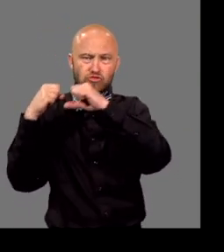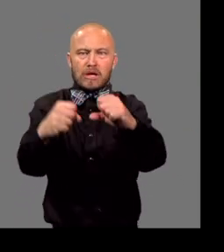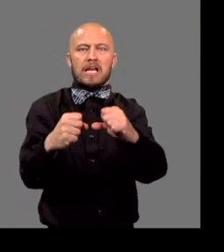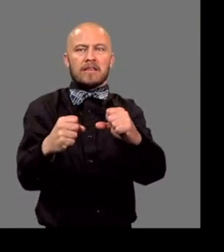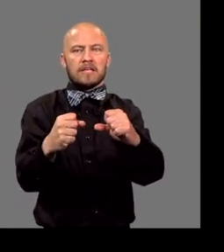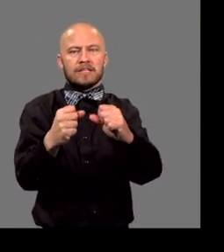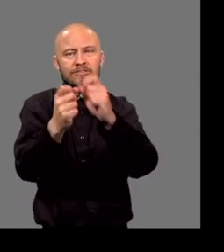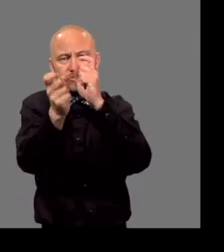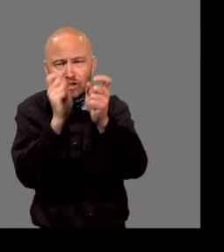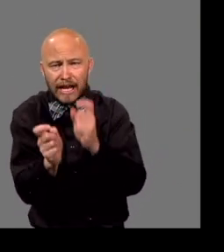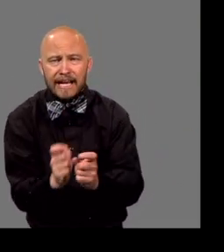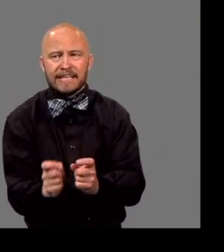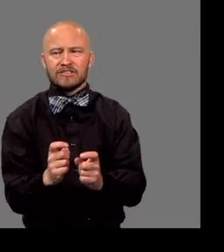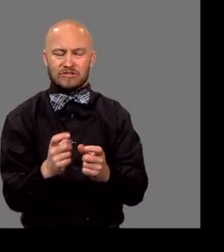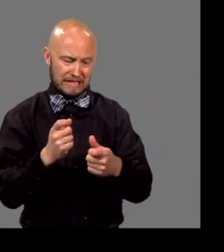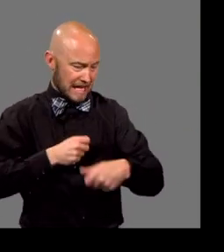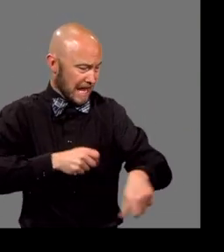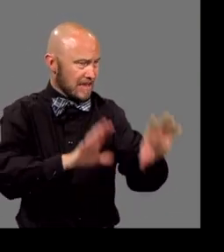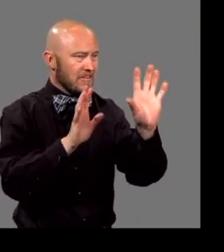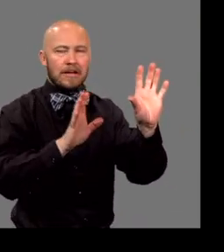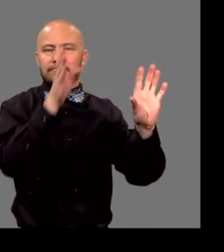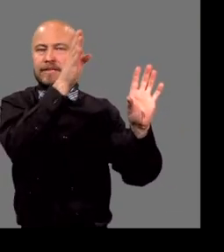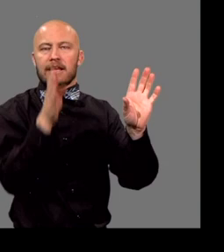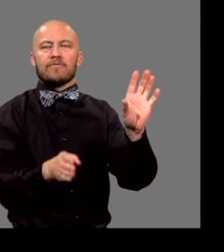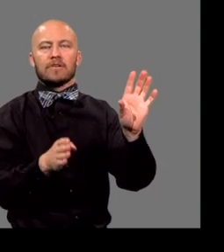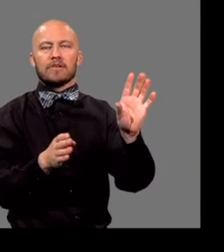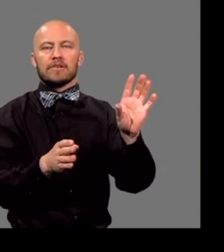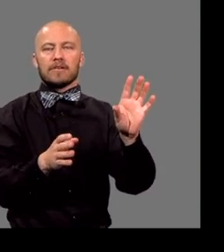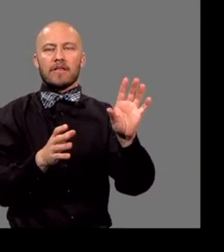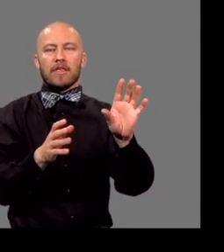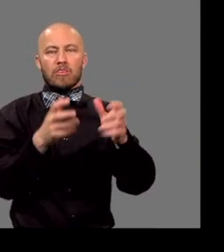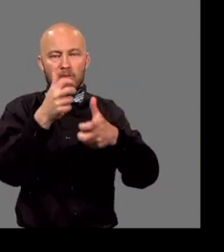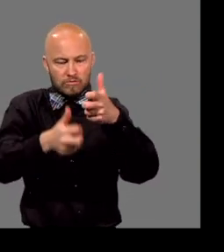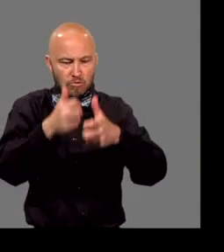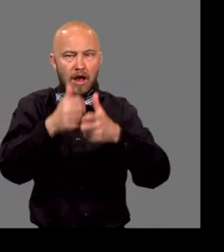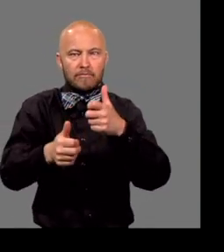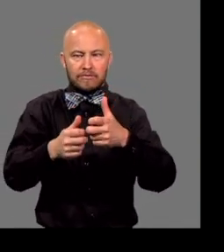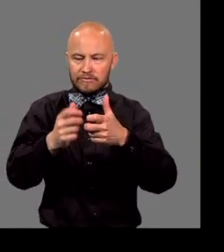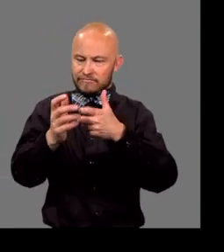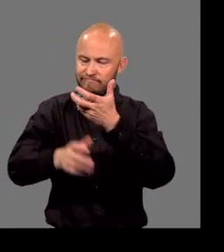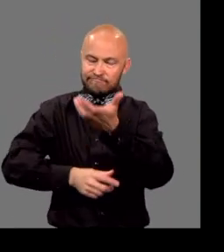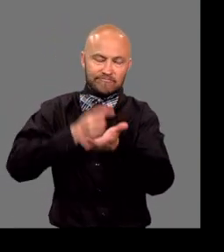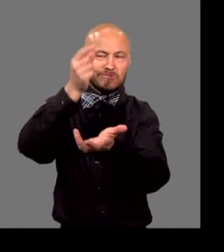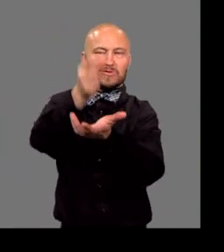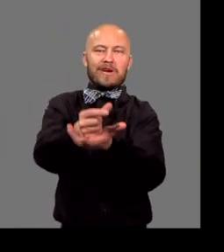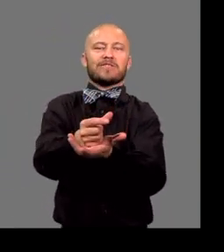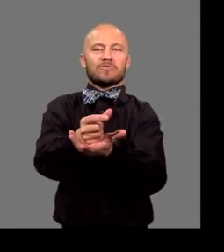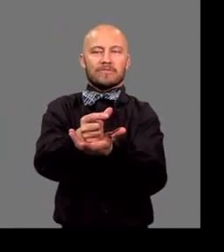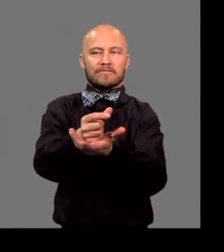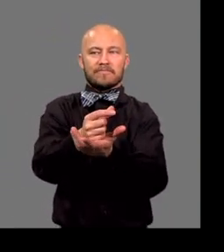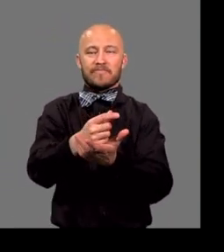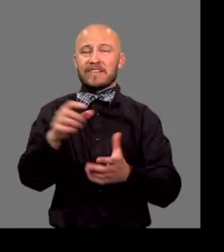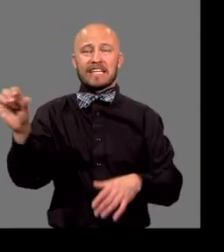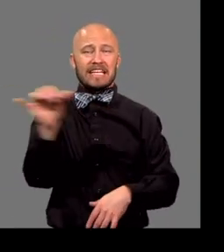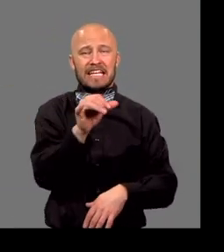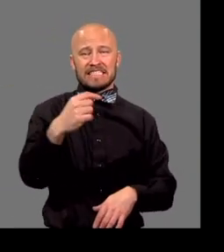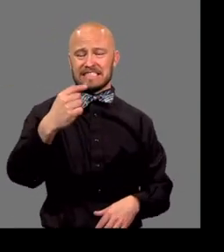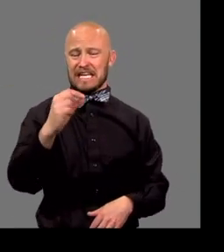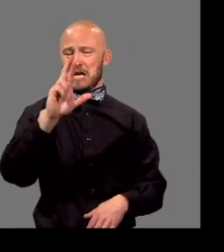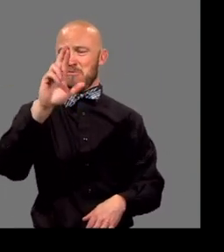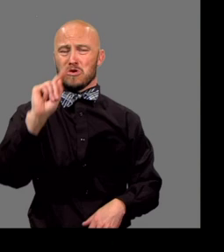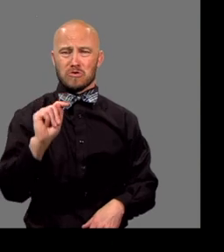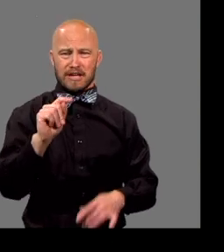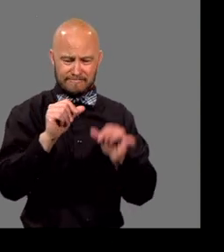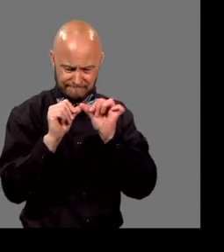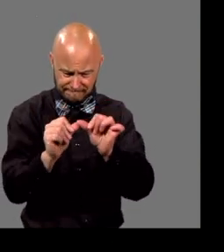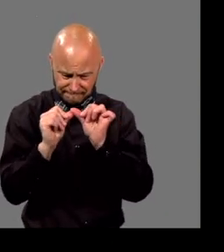didn't give up. You worked hard and overcame adversity to graduate. That same grit and determination will be